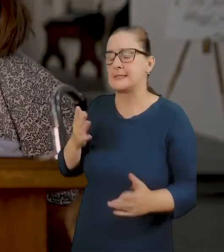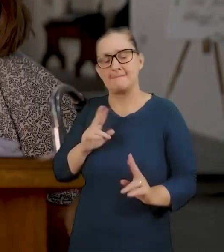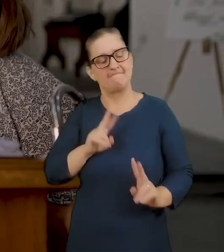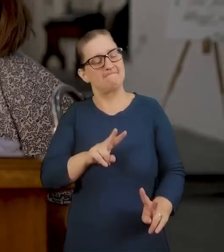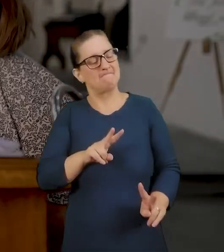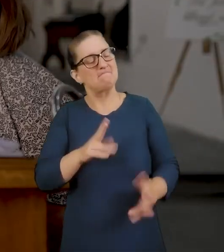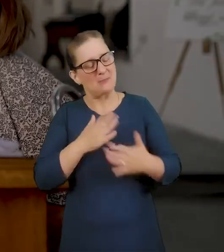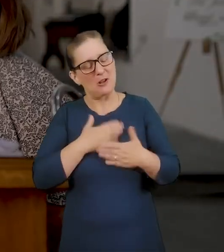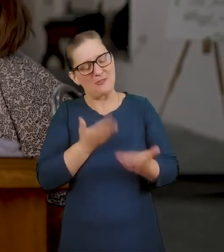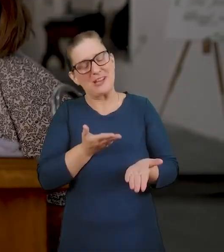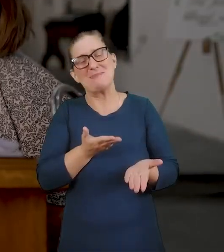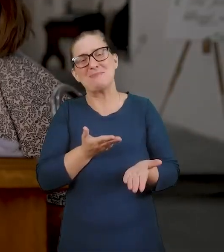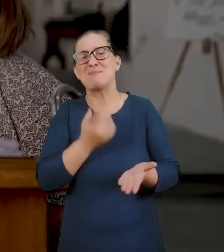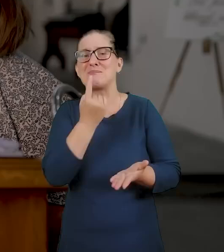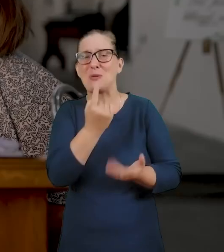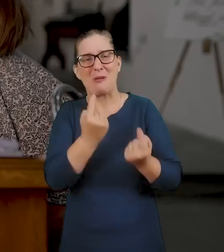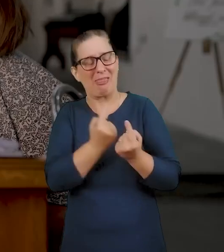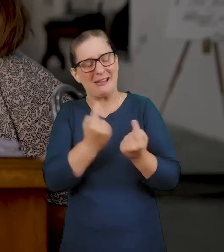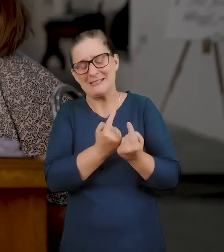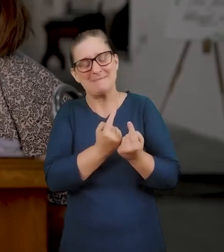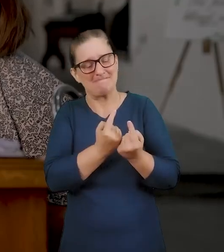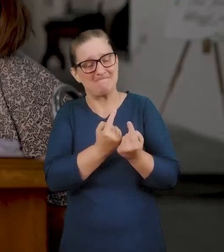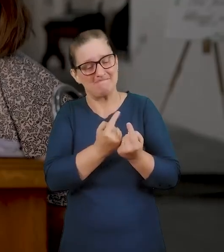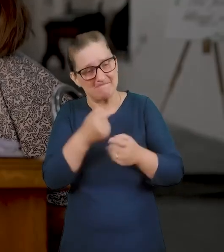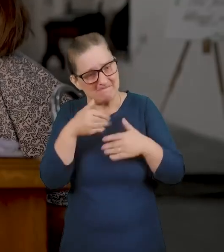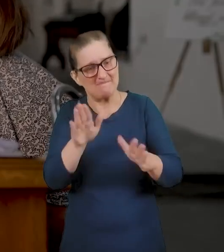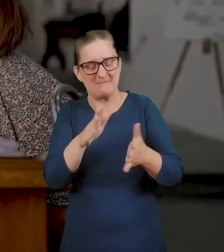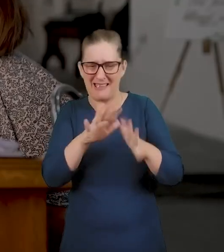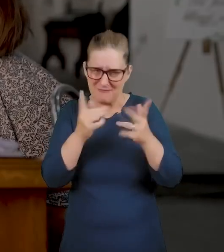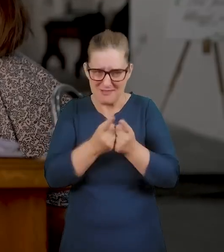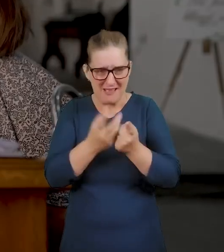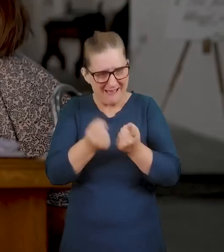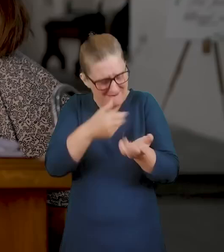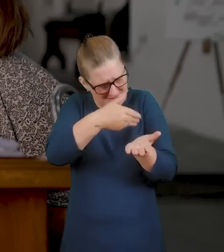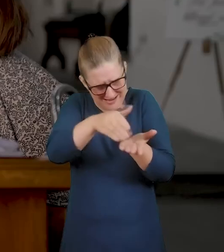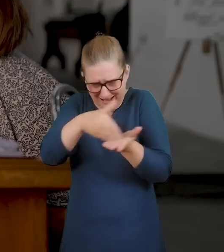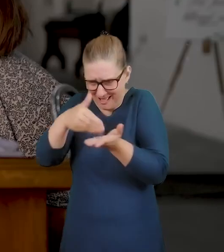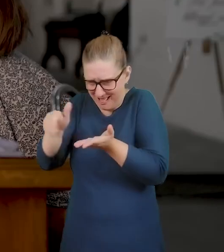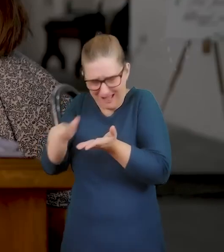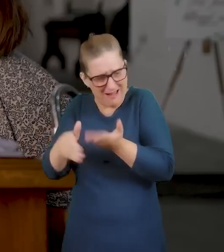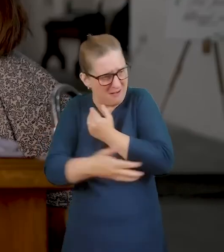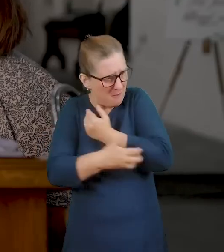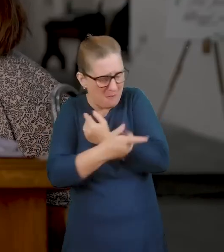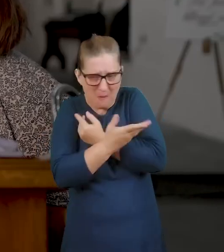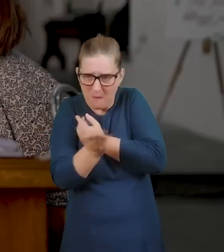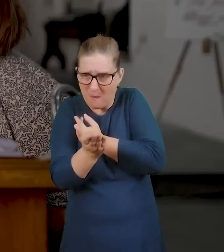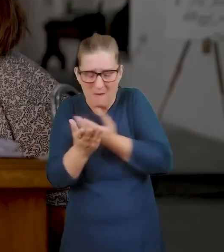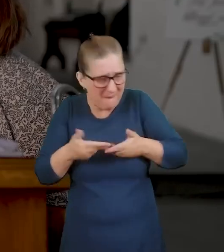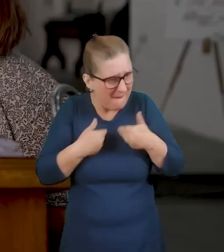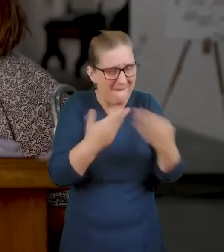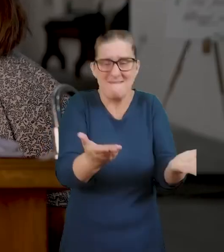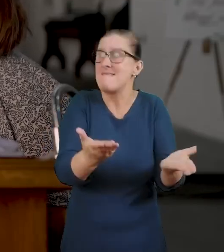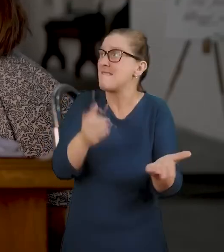boy." Jesus looked at him and loved him. "One thing you lack," he said. "Go, sell everything you have and give to the